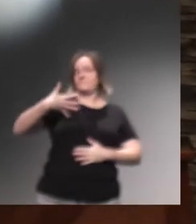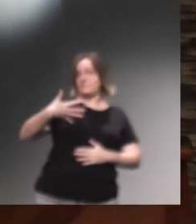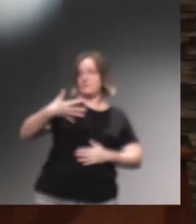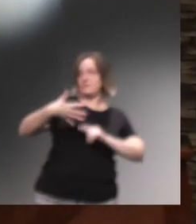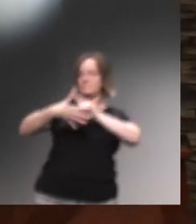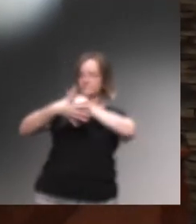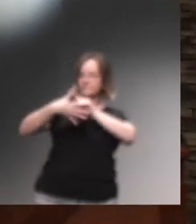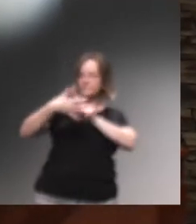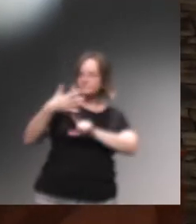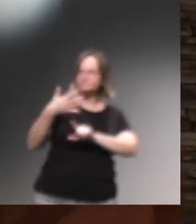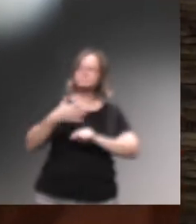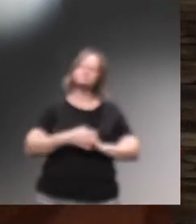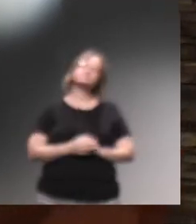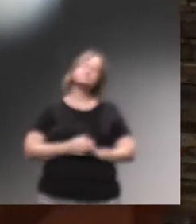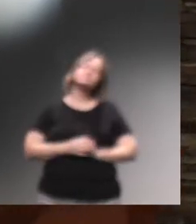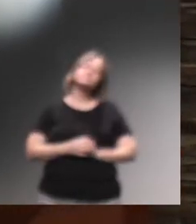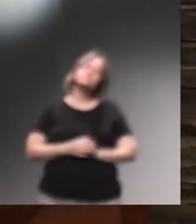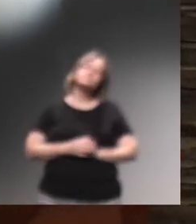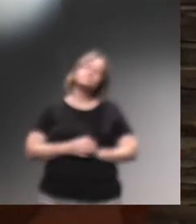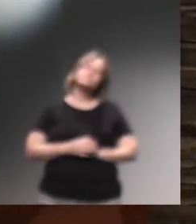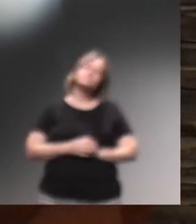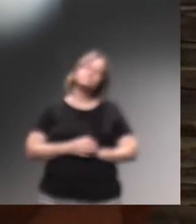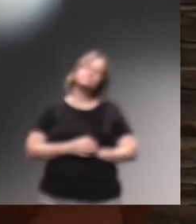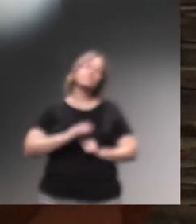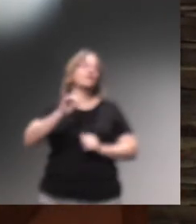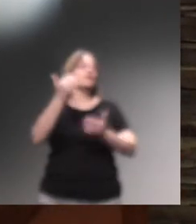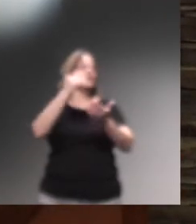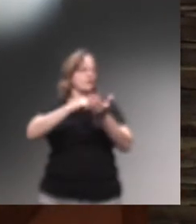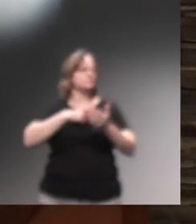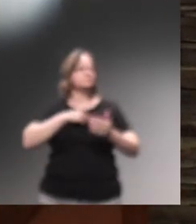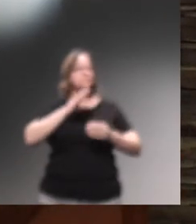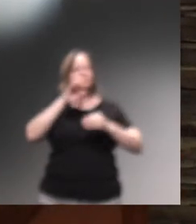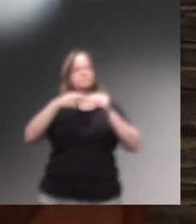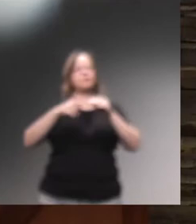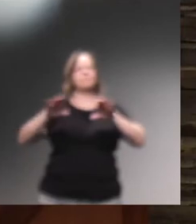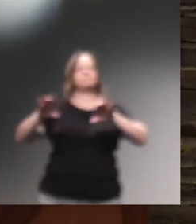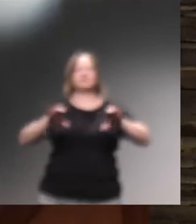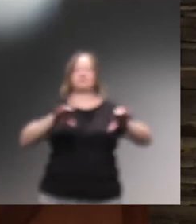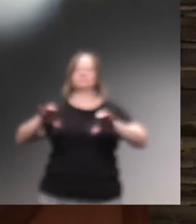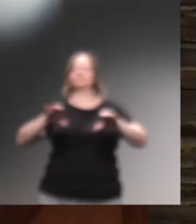we're talking about changes in behaviors,